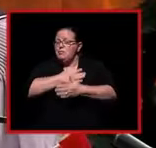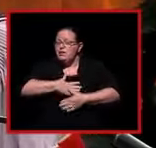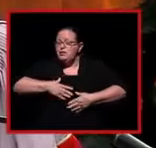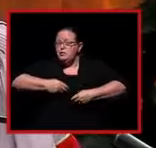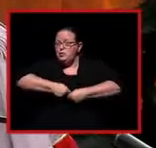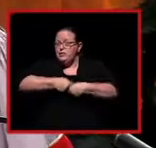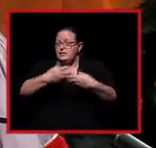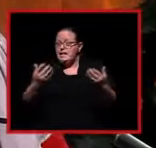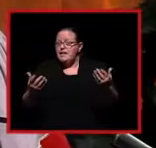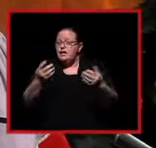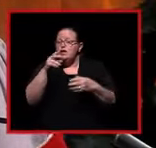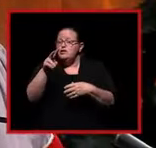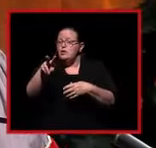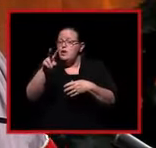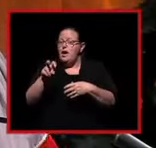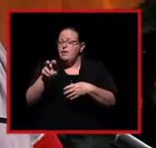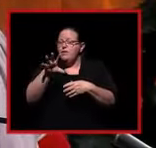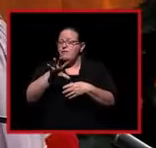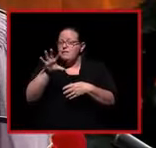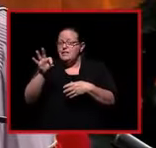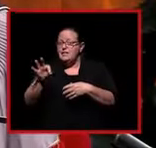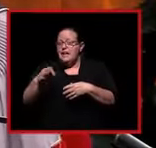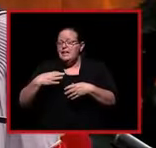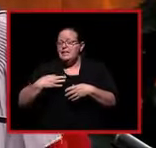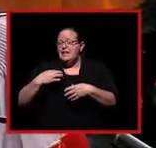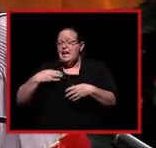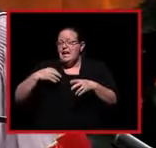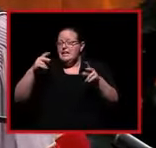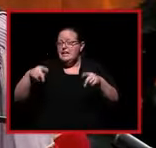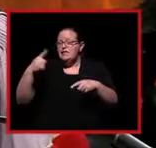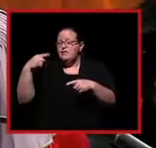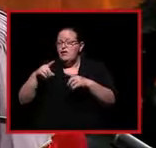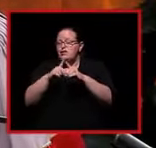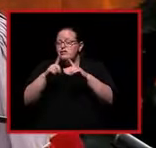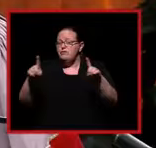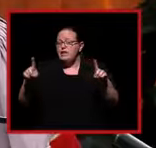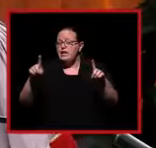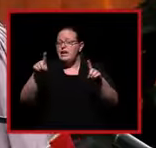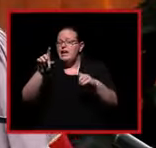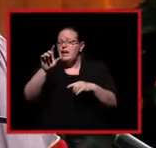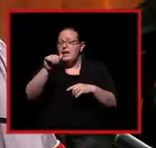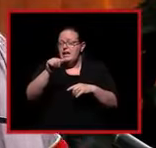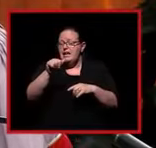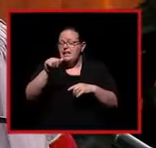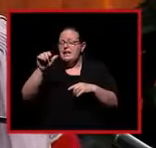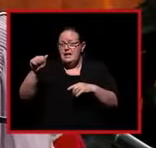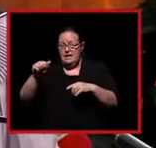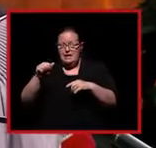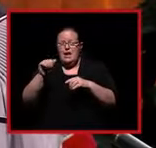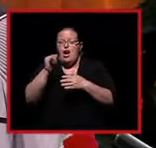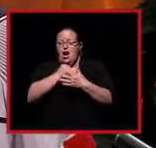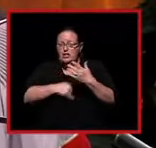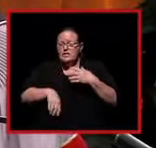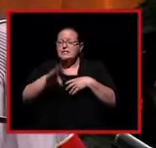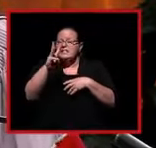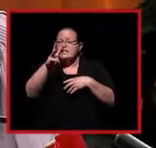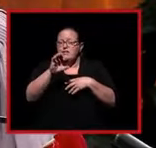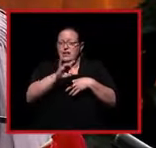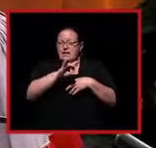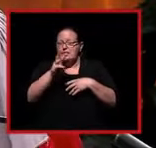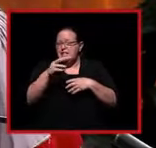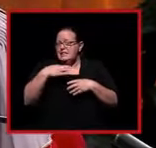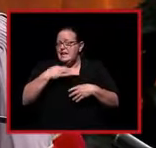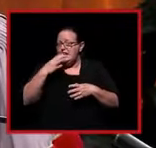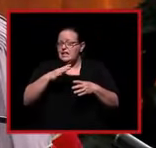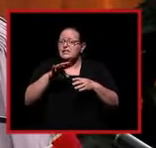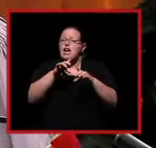to present 259 candidates for the degree of Associate in Arts, 686 candidates for